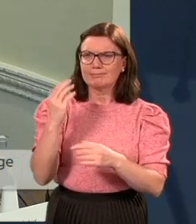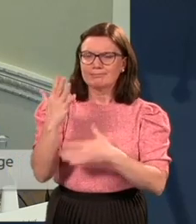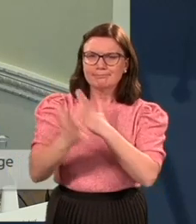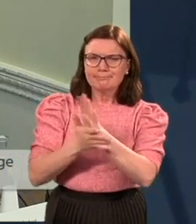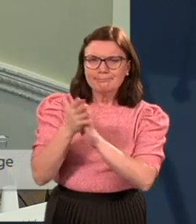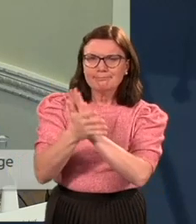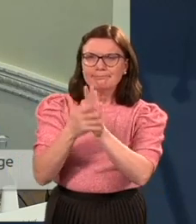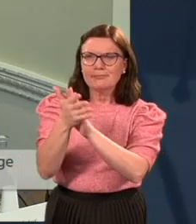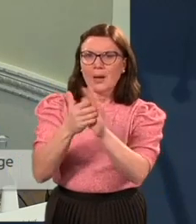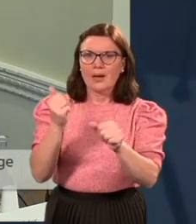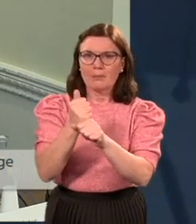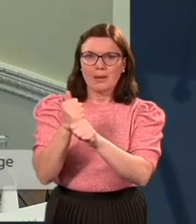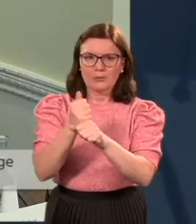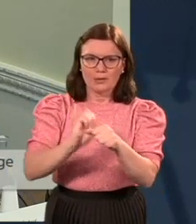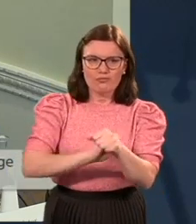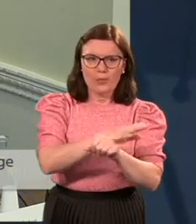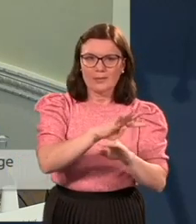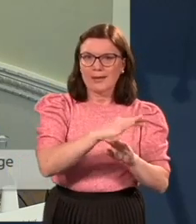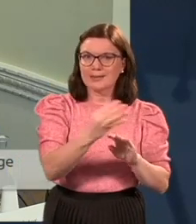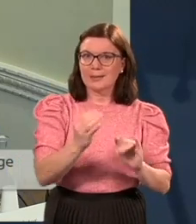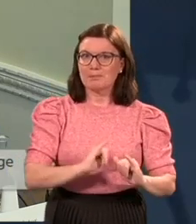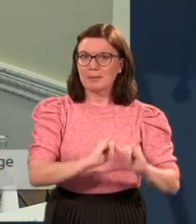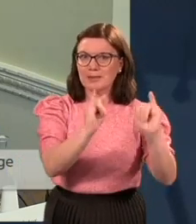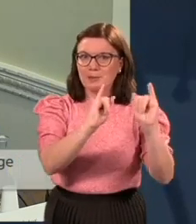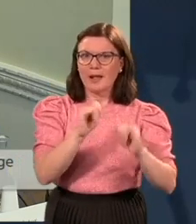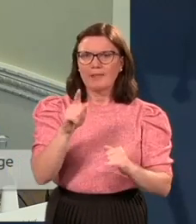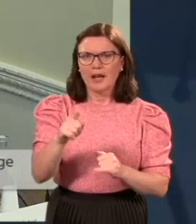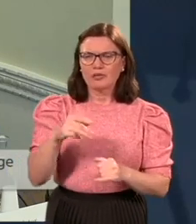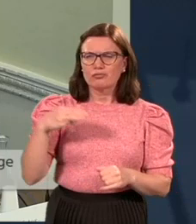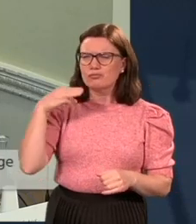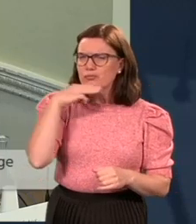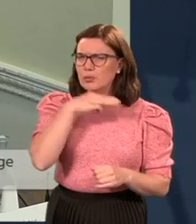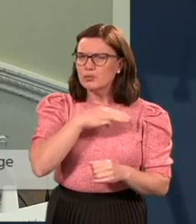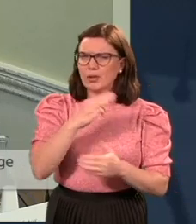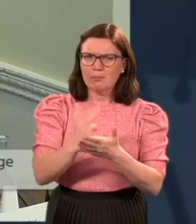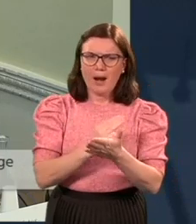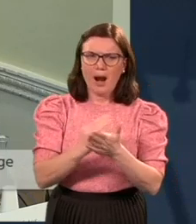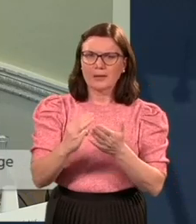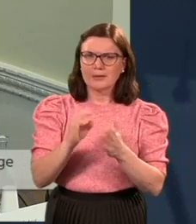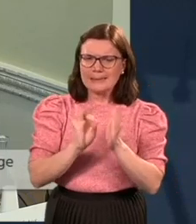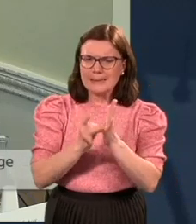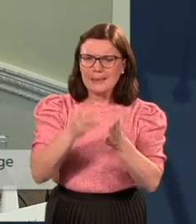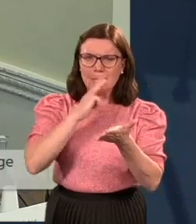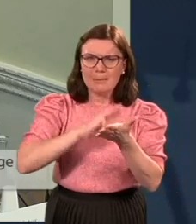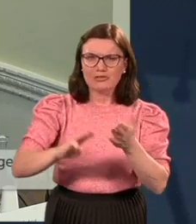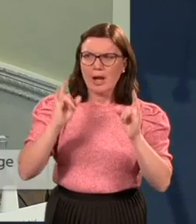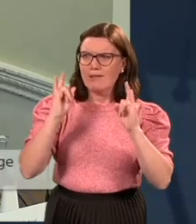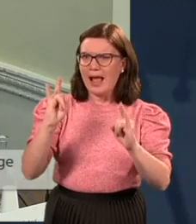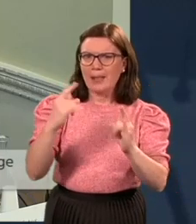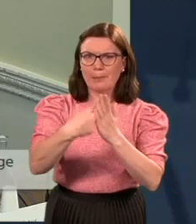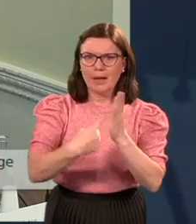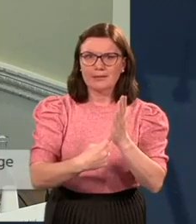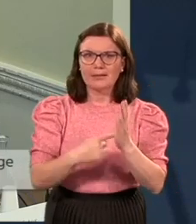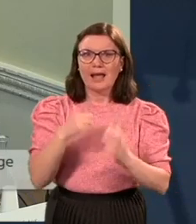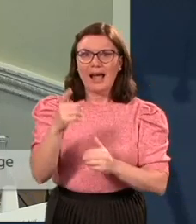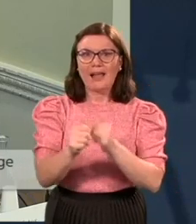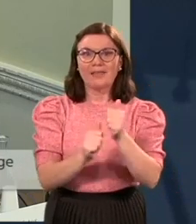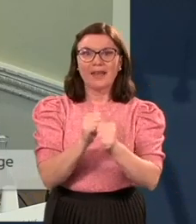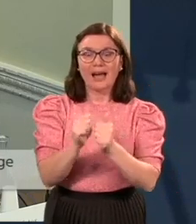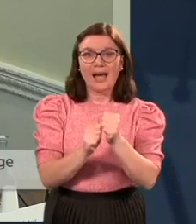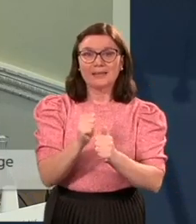are a crucial part of the communication of key policy health message and confirm once again the Act's